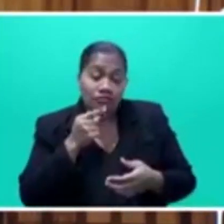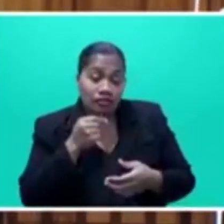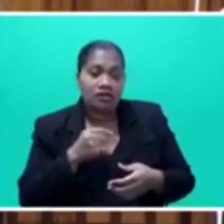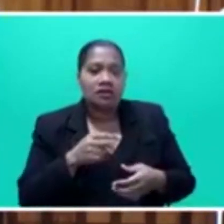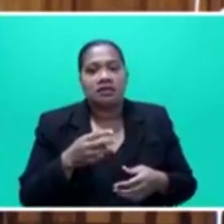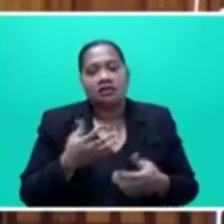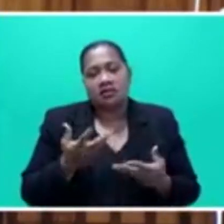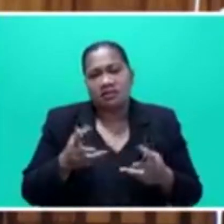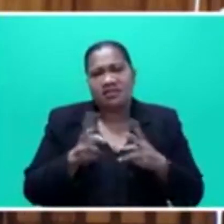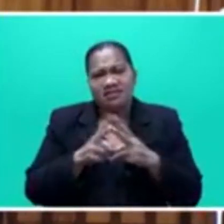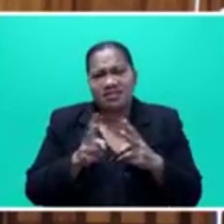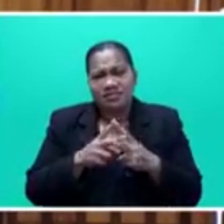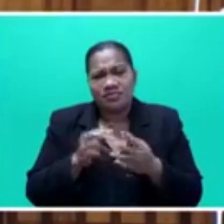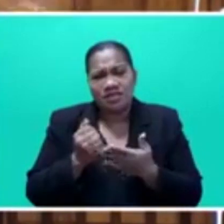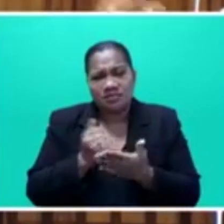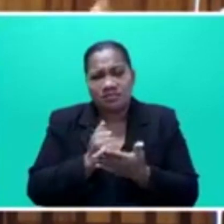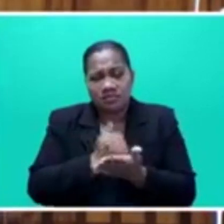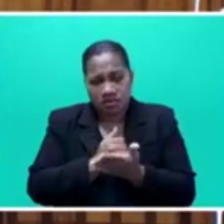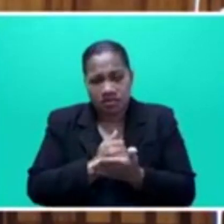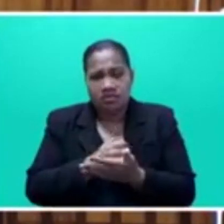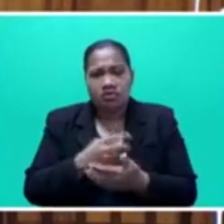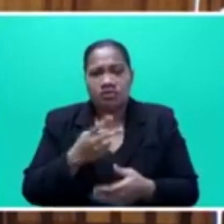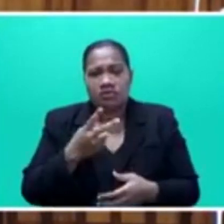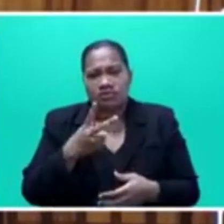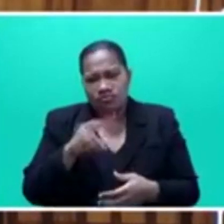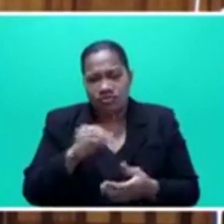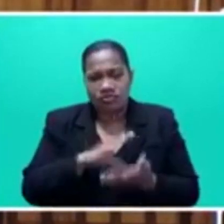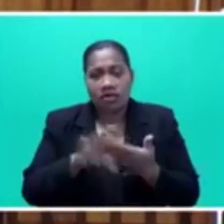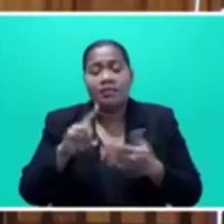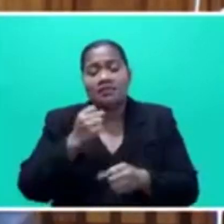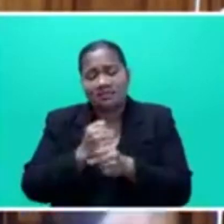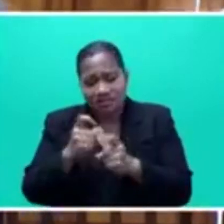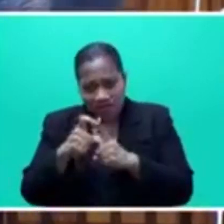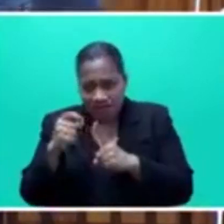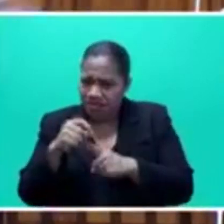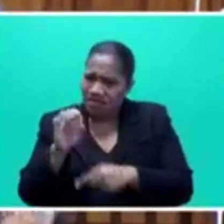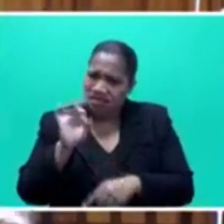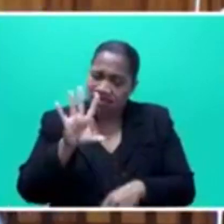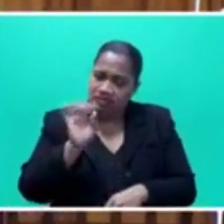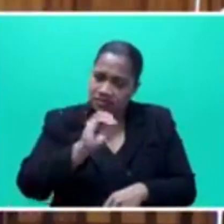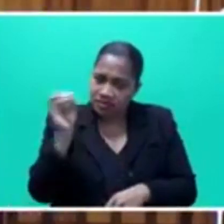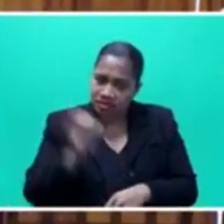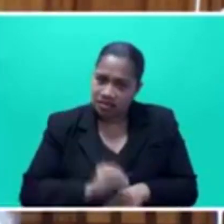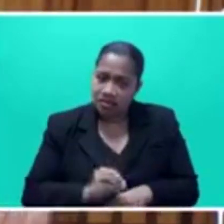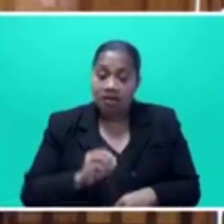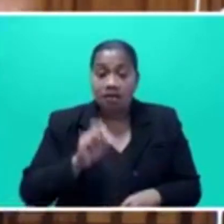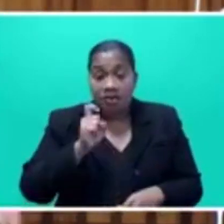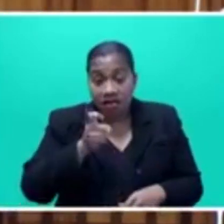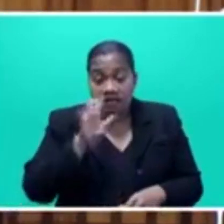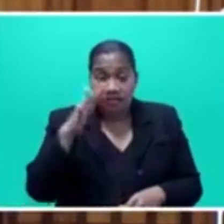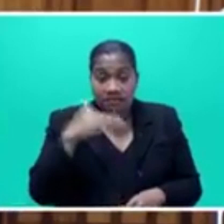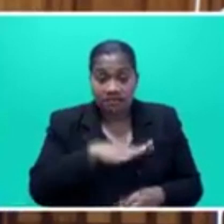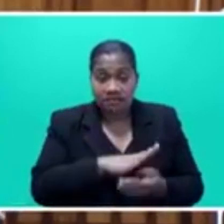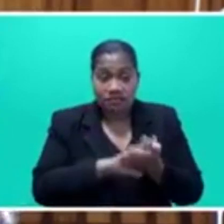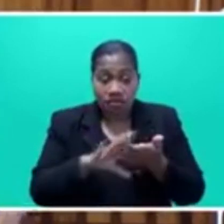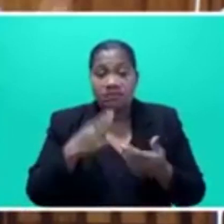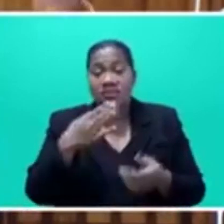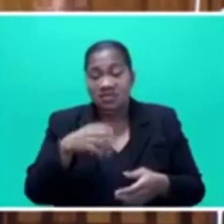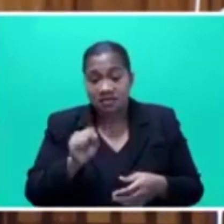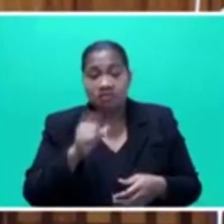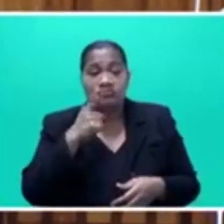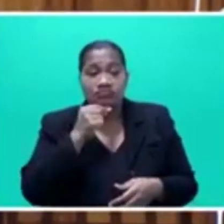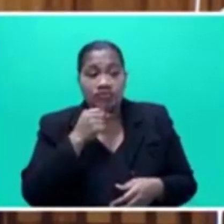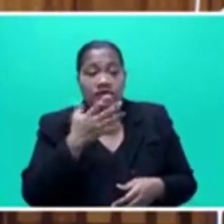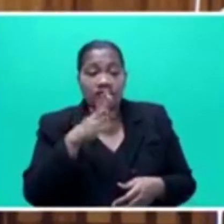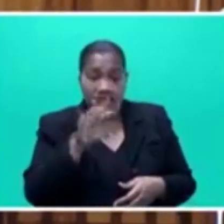$20, your debt to GDP ratio is 10%. But if your $500 drops down and still borrow $50, obviously